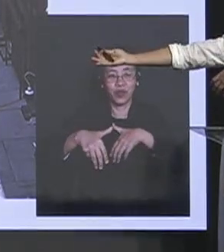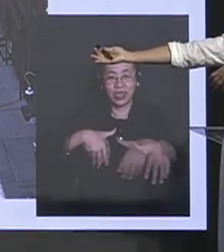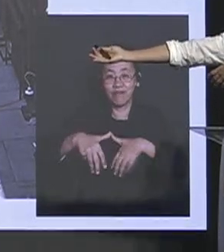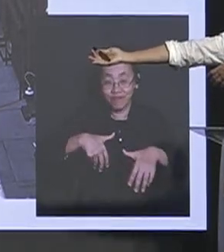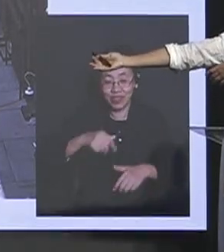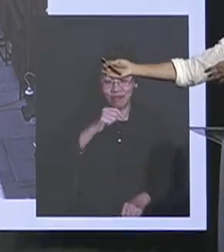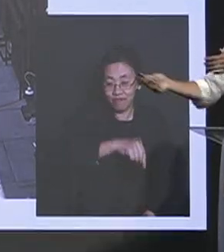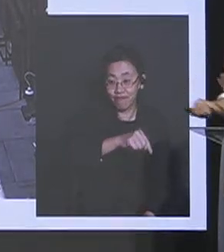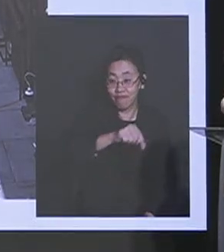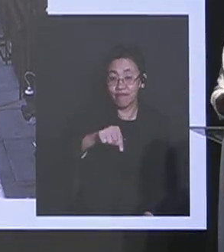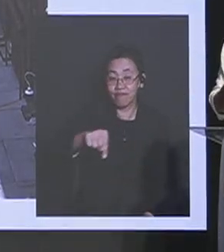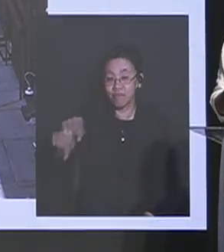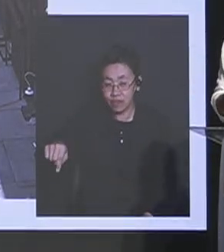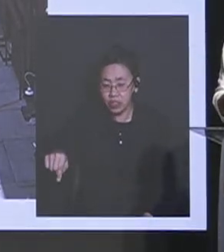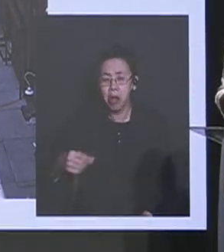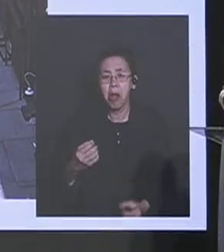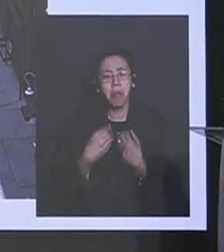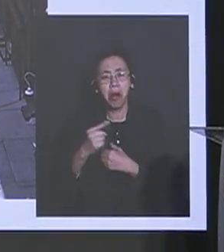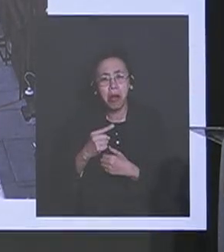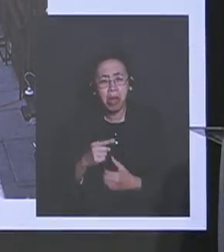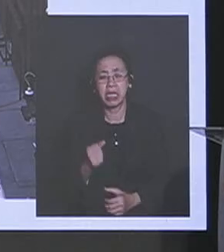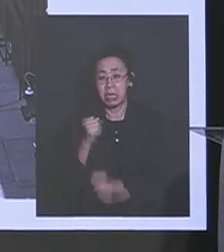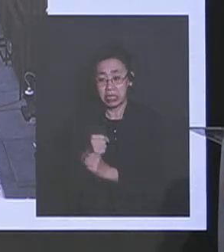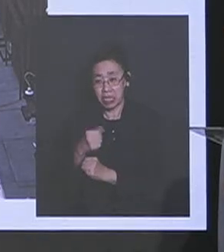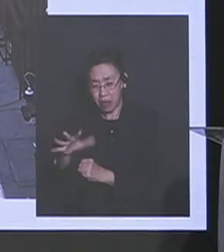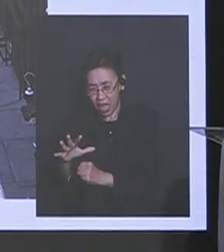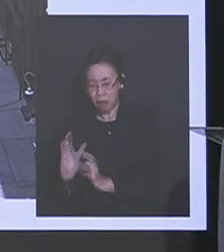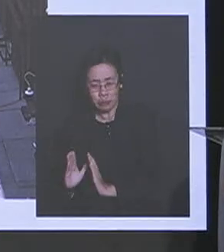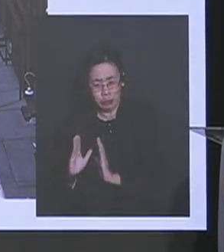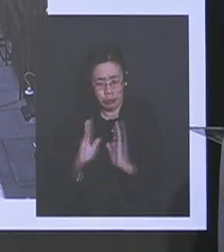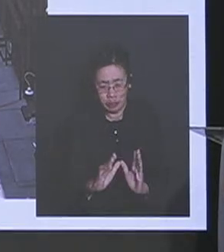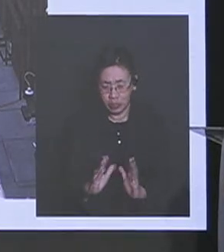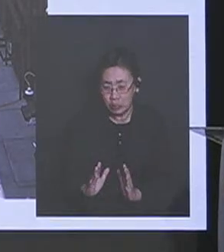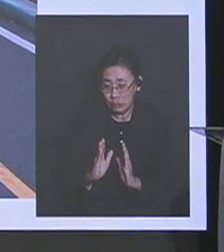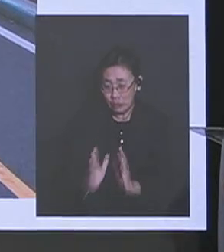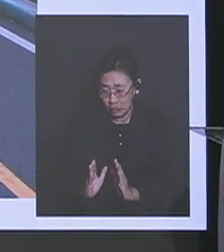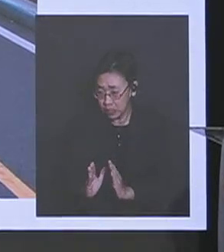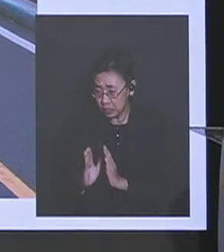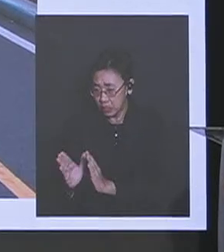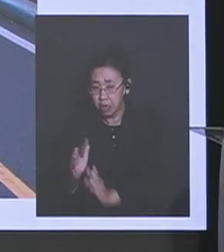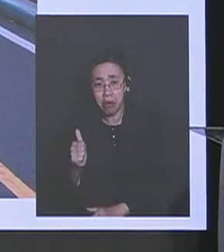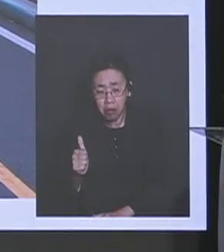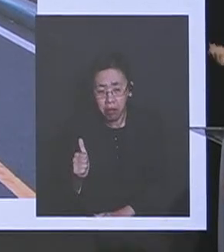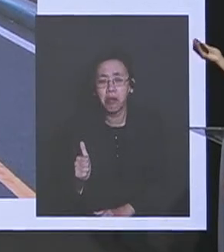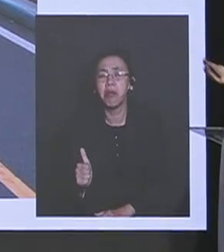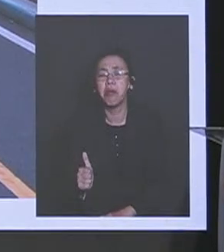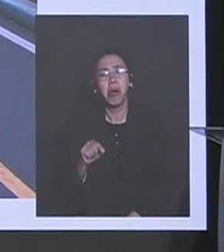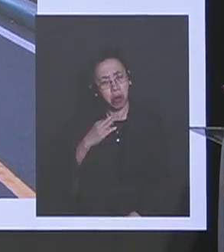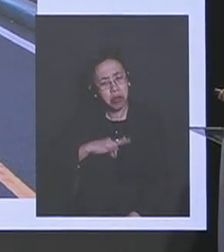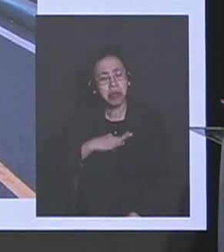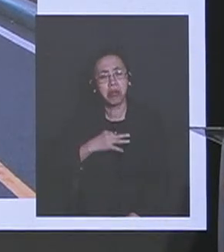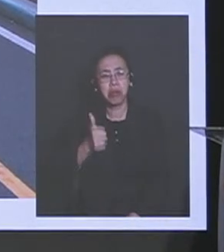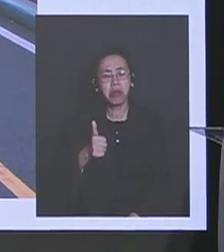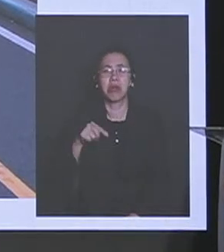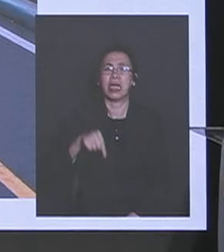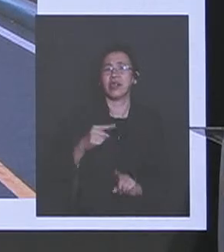our neighborhood. How do we start creating these again, temporary spaces? And then, thinking